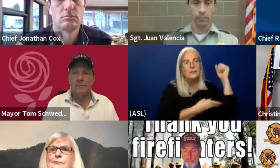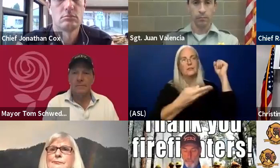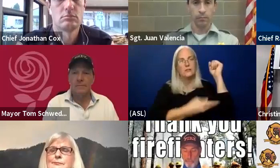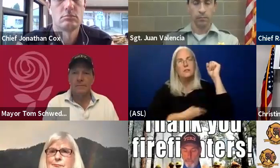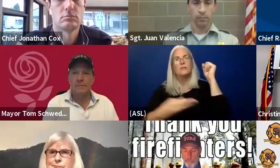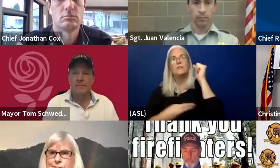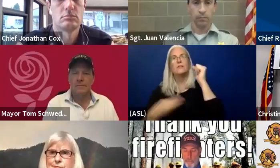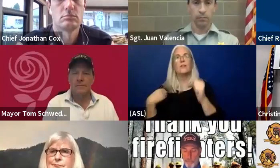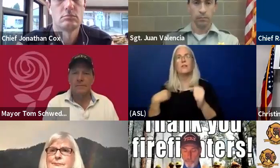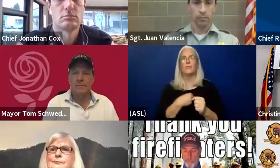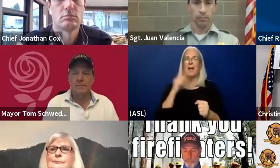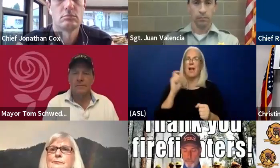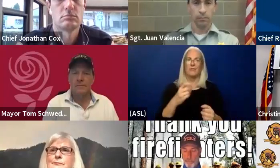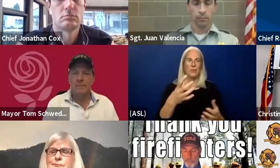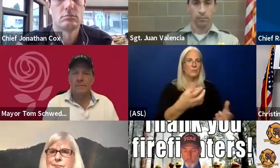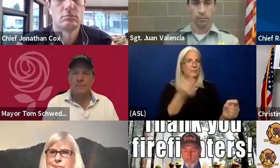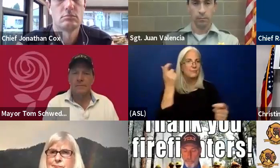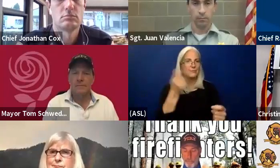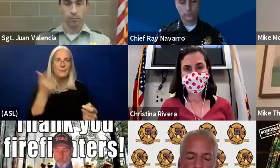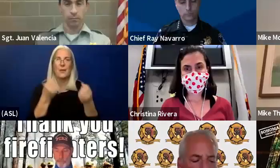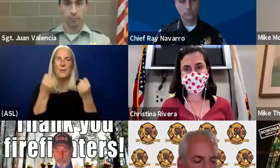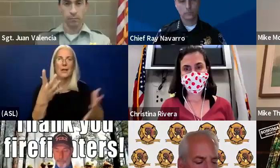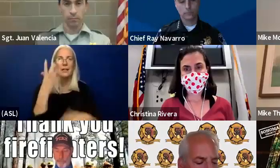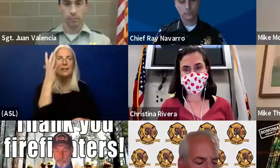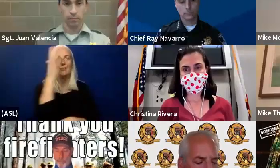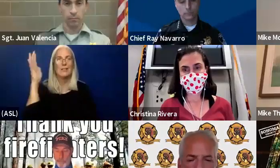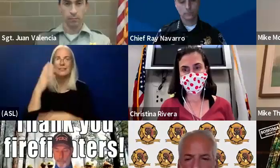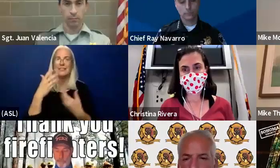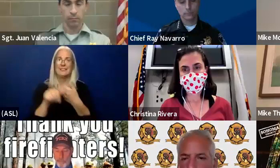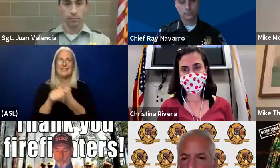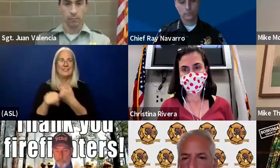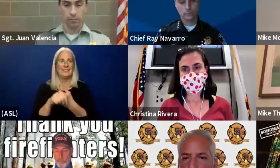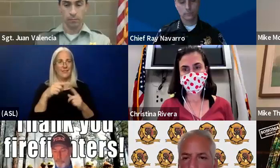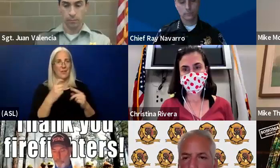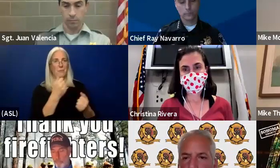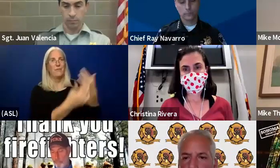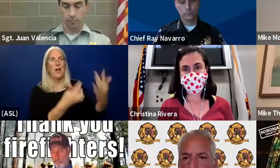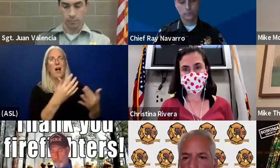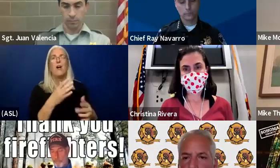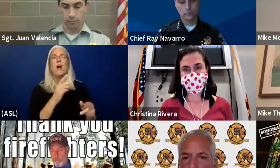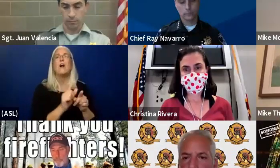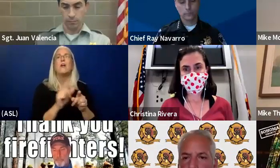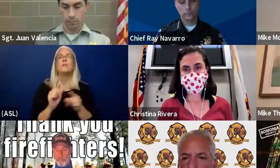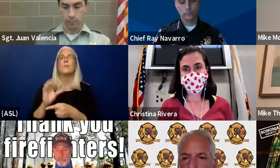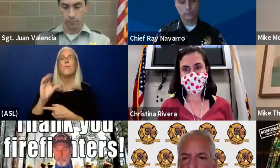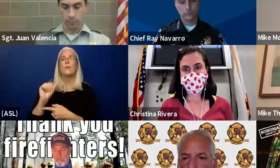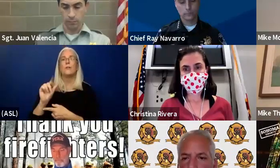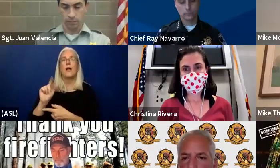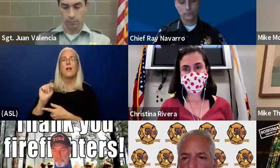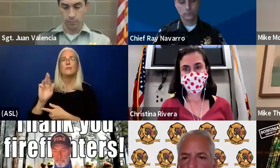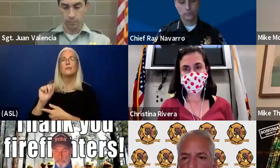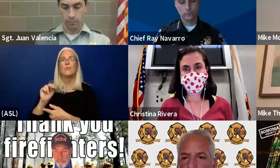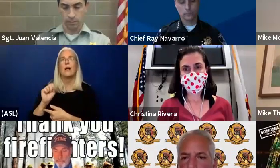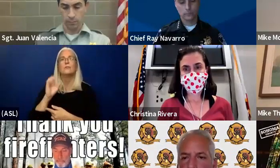down due to the challenges that we've had with fire. In addition, Caltrans crews will be advancing an emergency contract to be able to